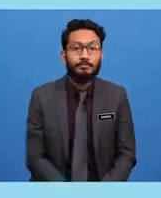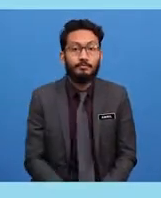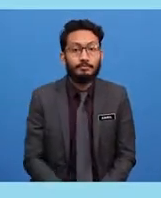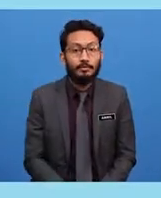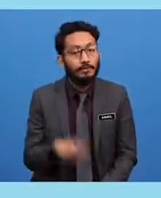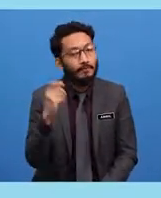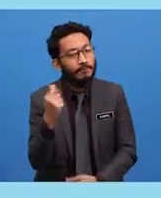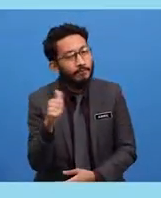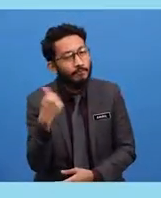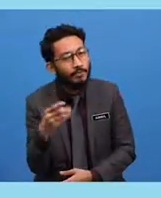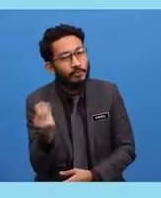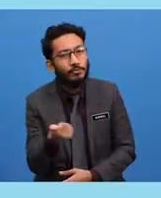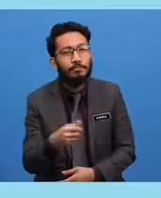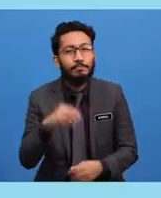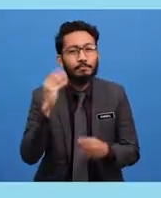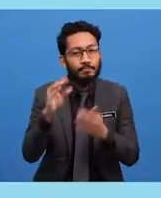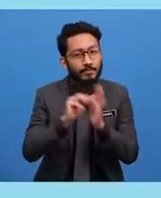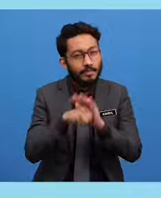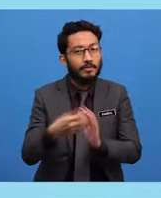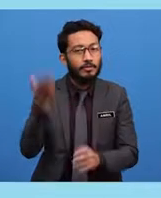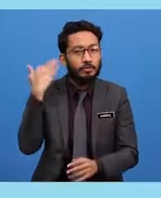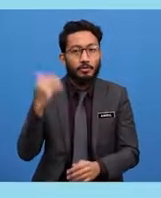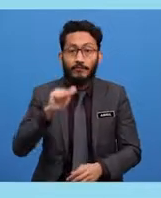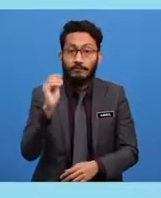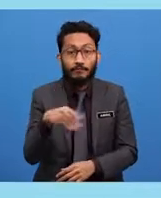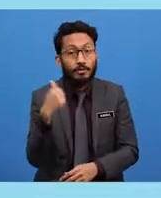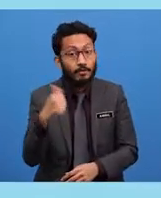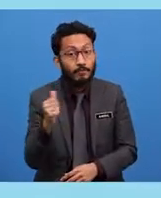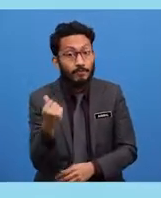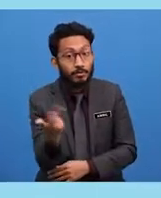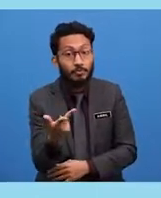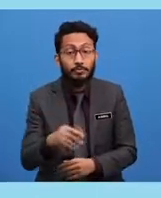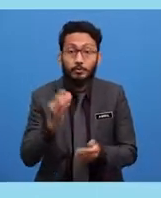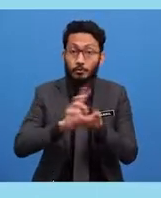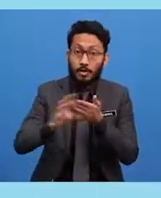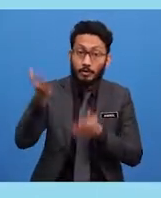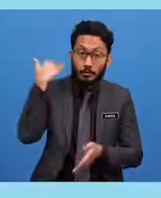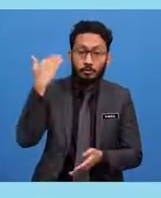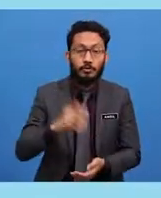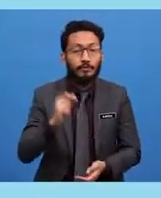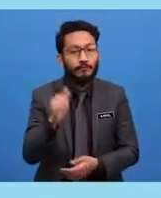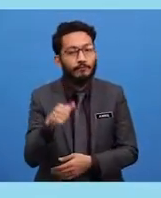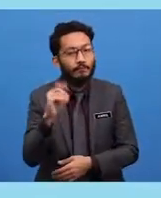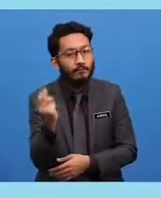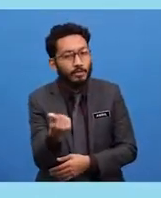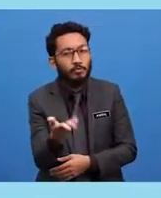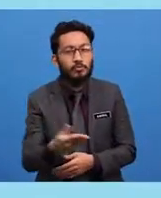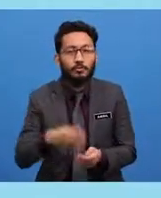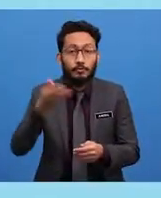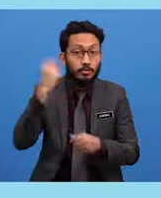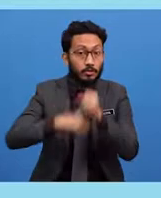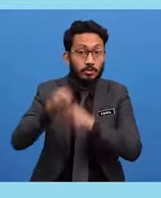few minutes ago, a few weeks ago, a few years back, last